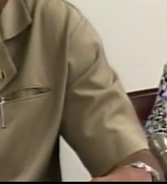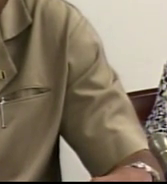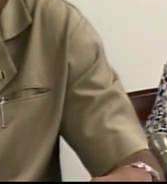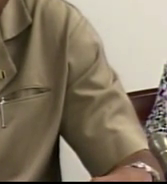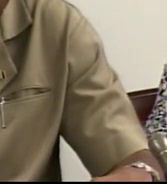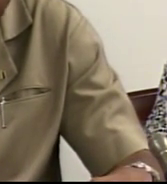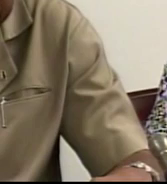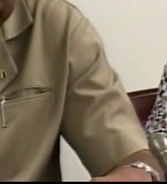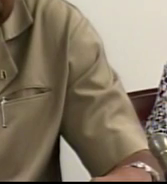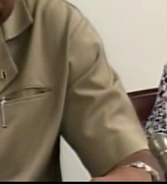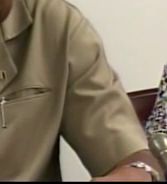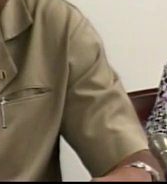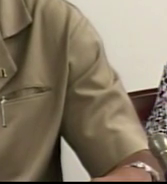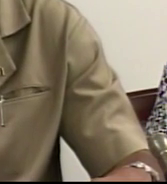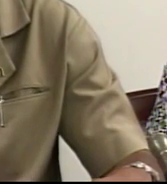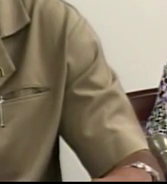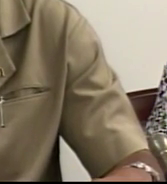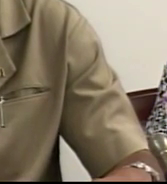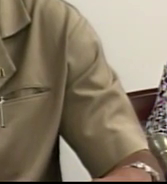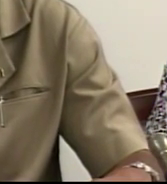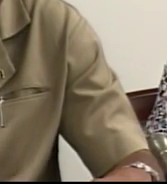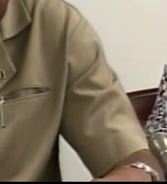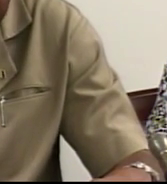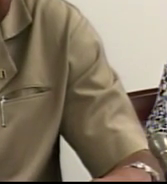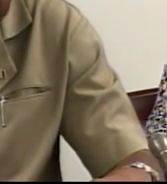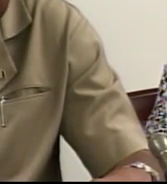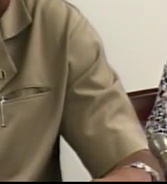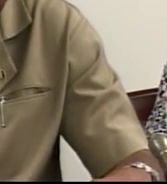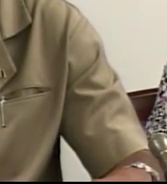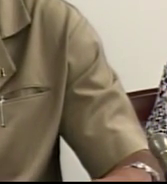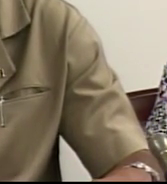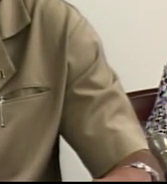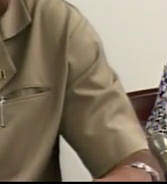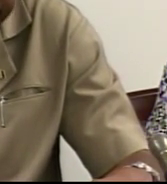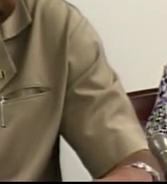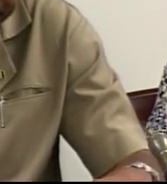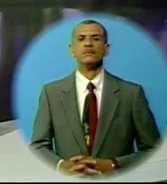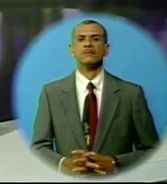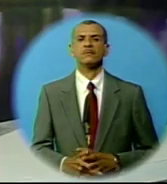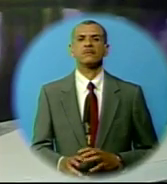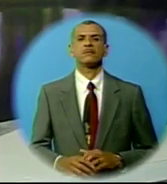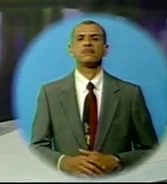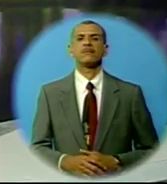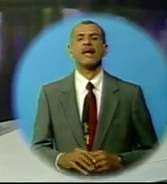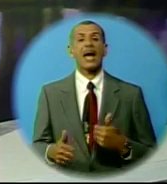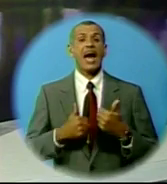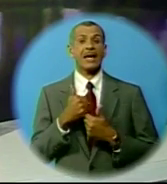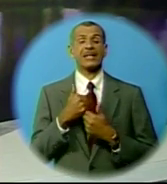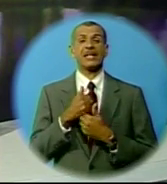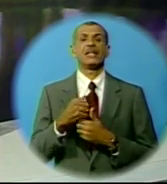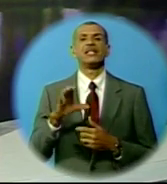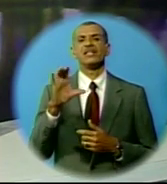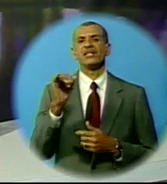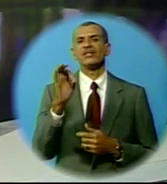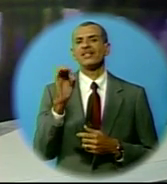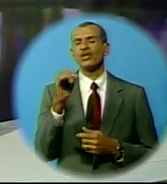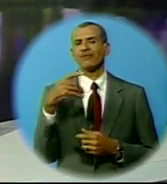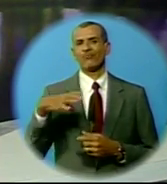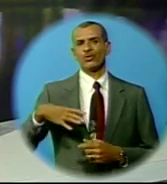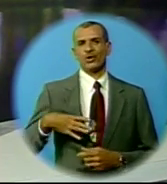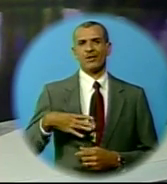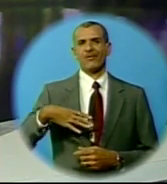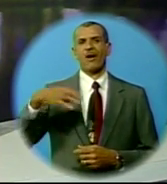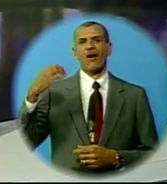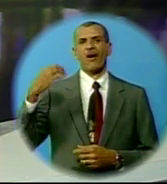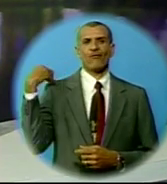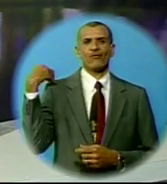can be taken at an early stage to contain any spread of this disease. Acting Chief Medical Officer Dr.